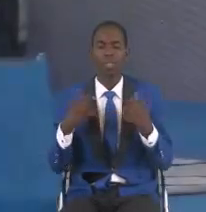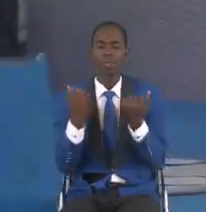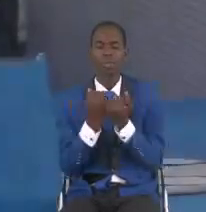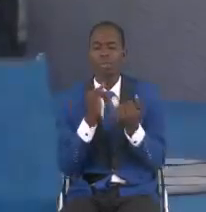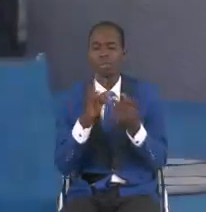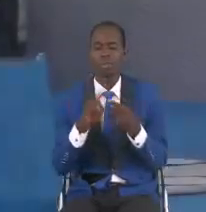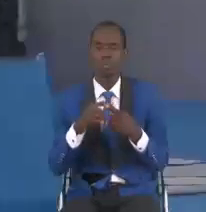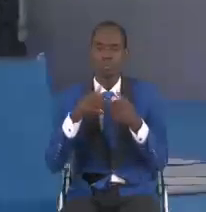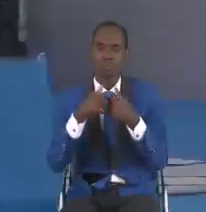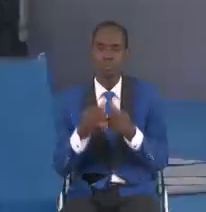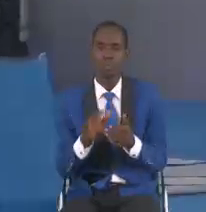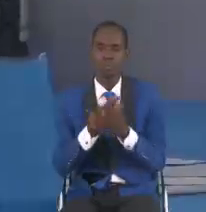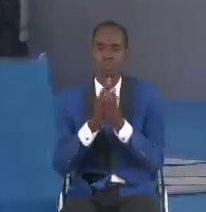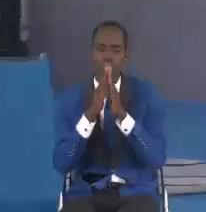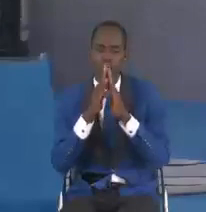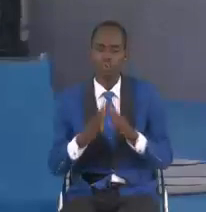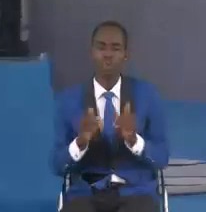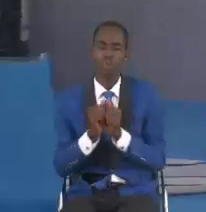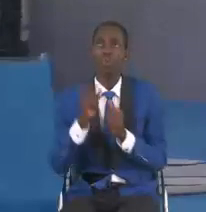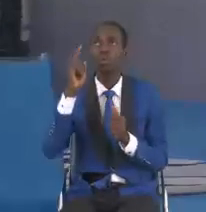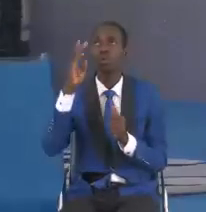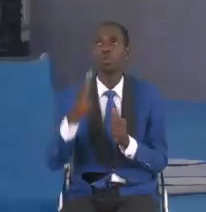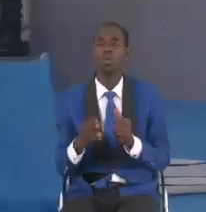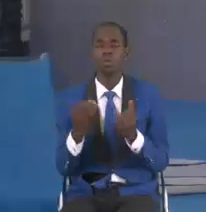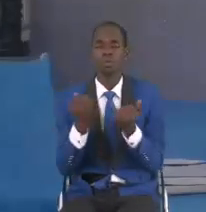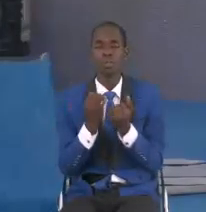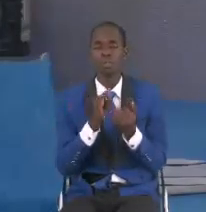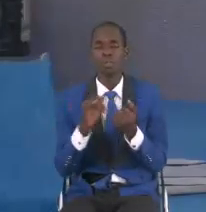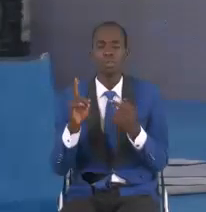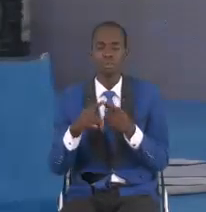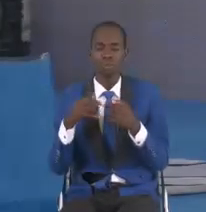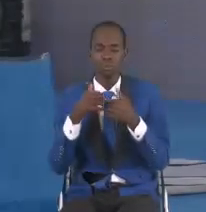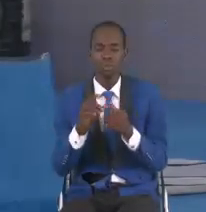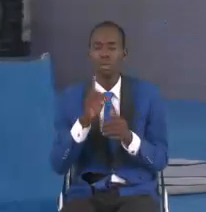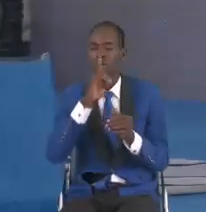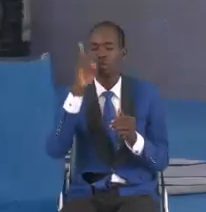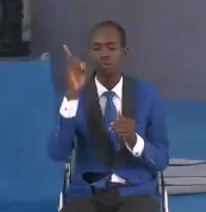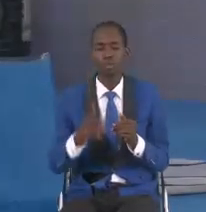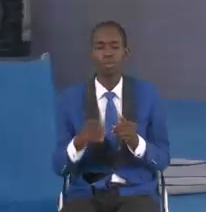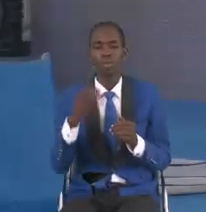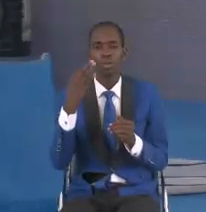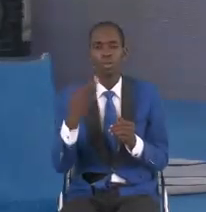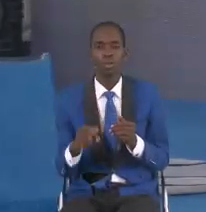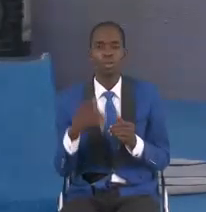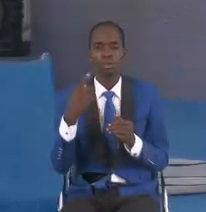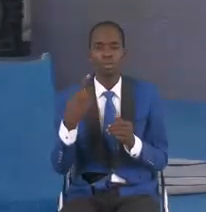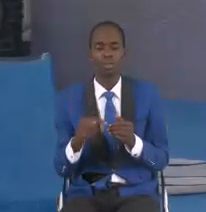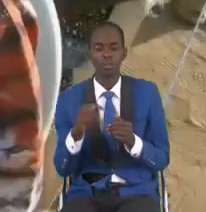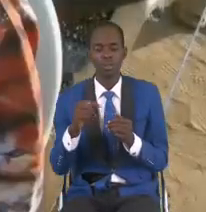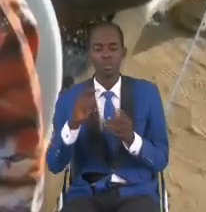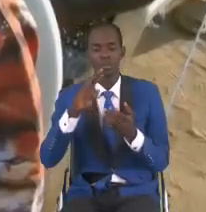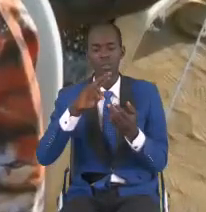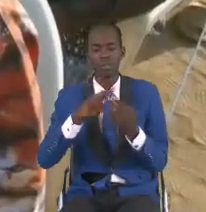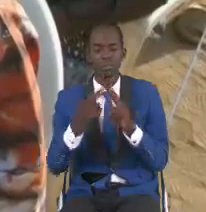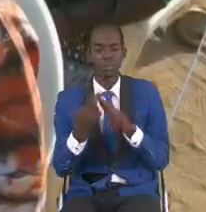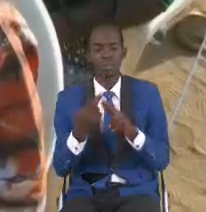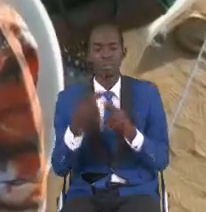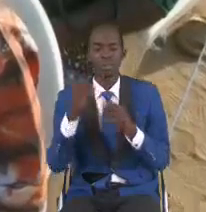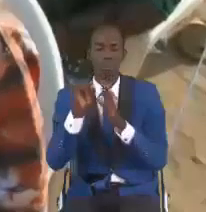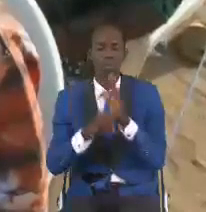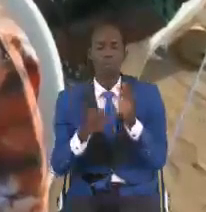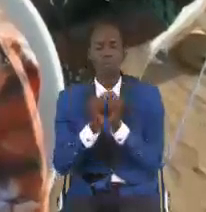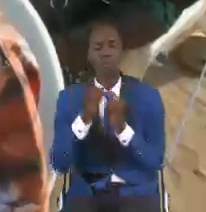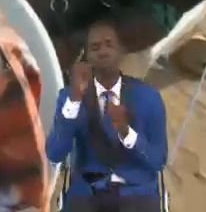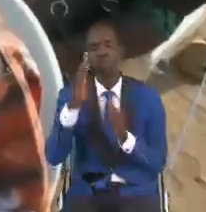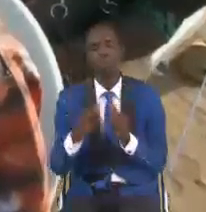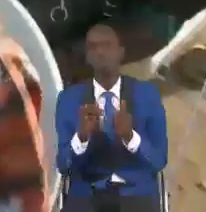You're fighting, you lose your assurance of relationship with God. That's a bad fight that makes you